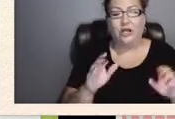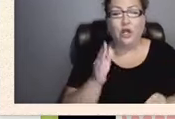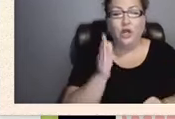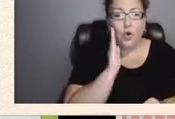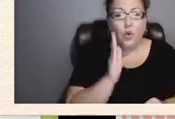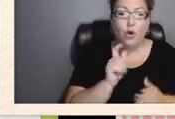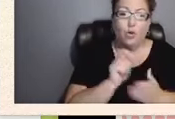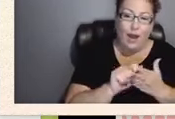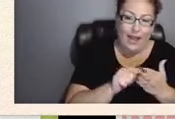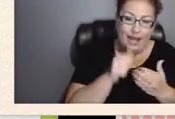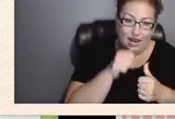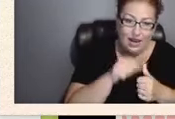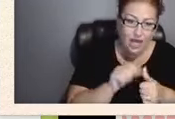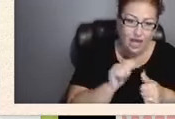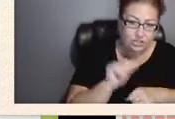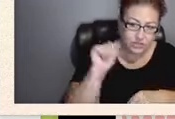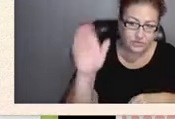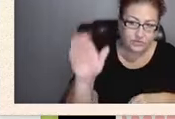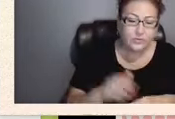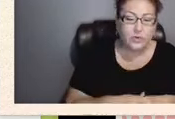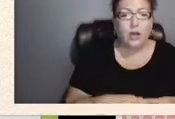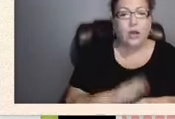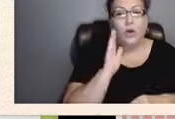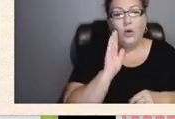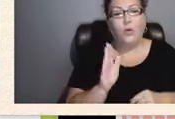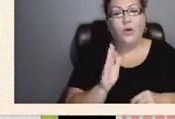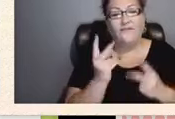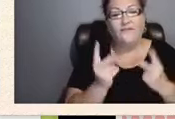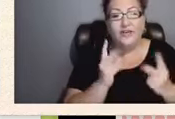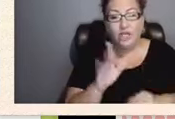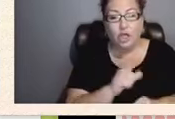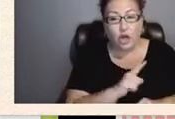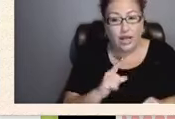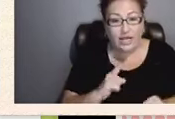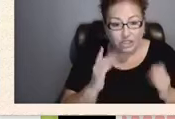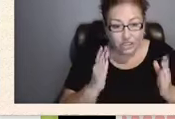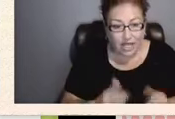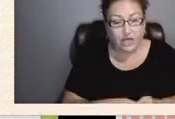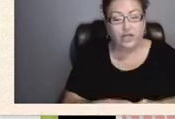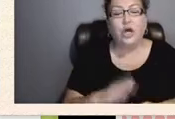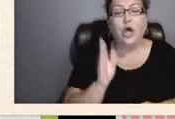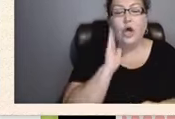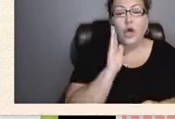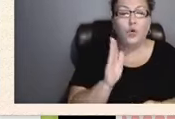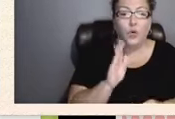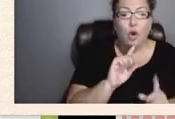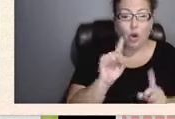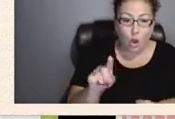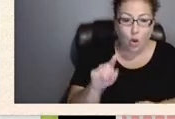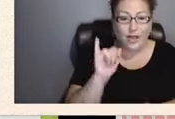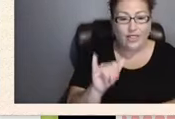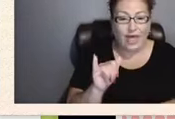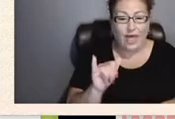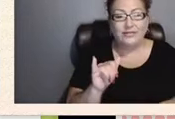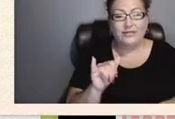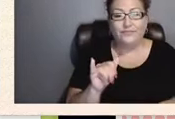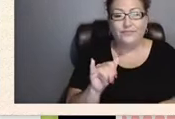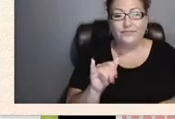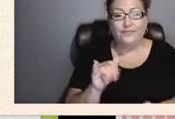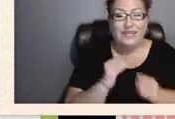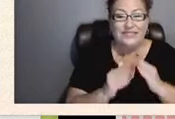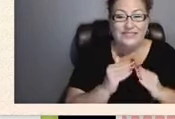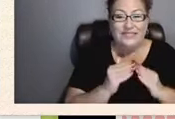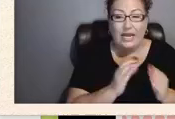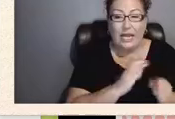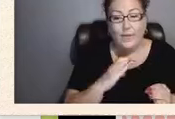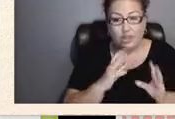letters, and you're going to visit your legislators. You're going to go to that city commission meeting. You're going